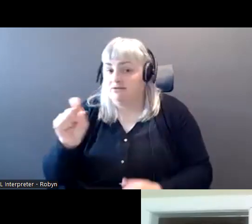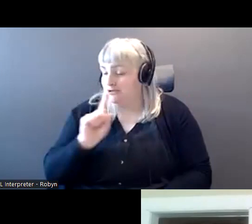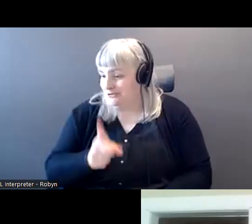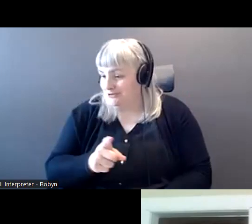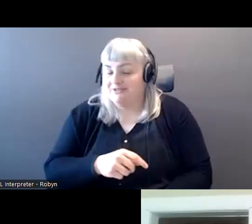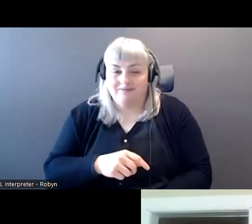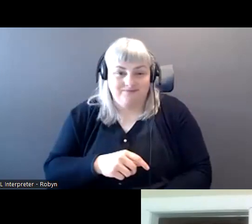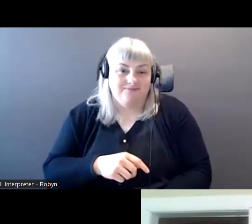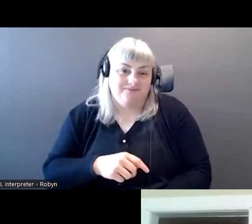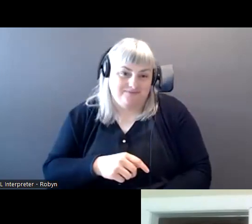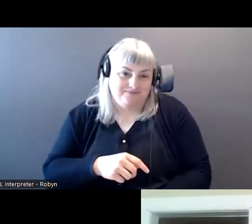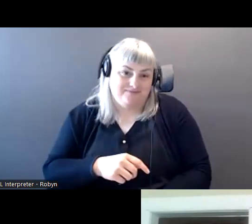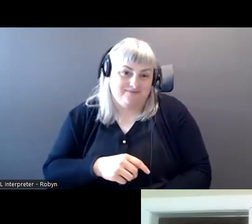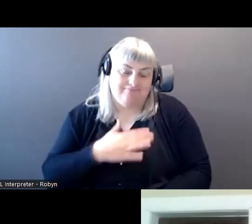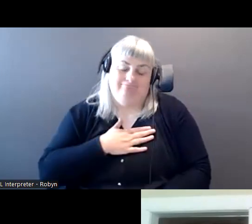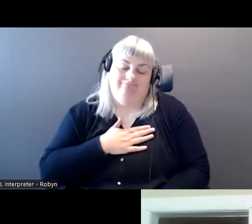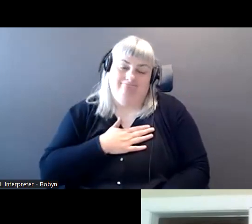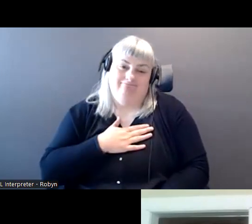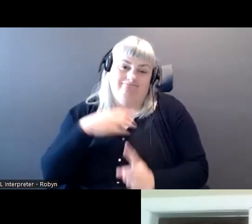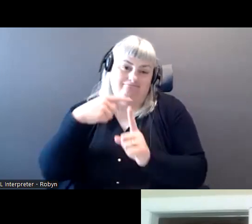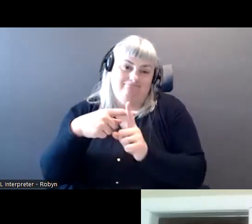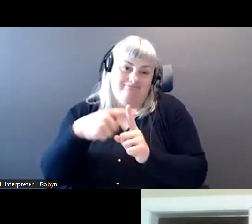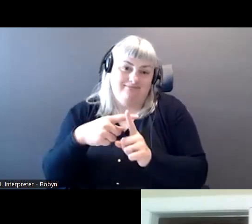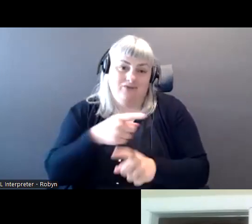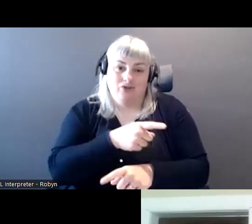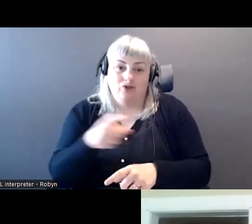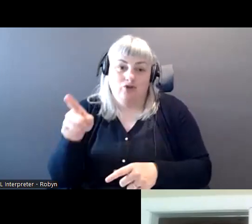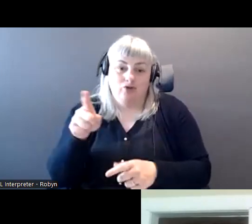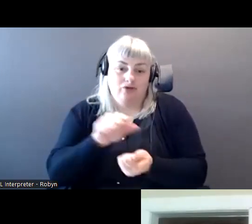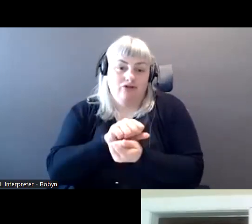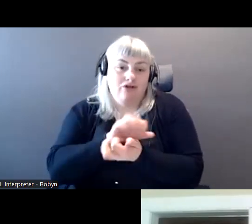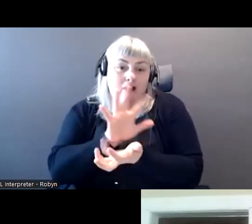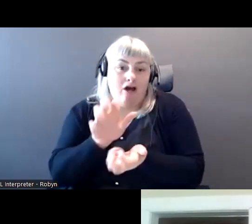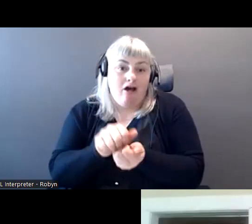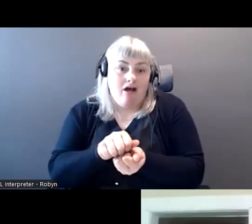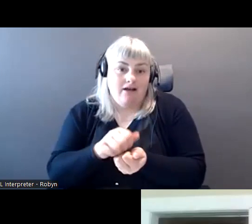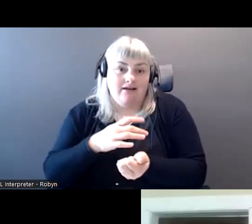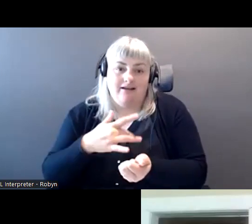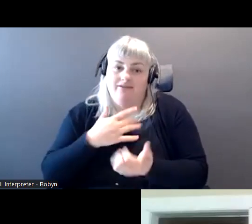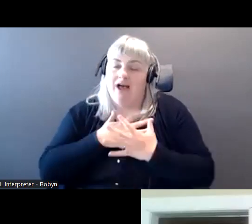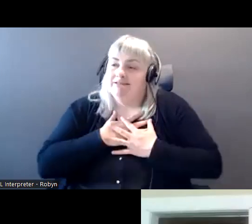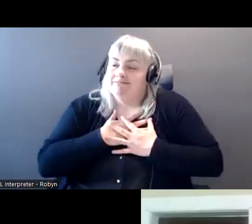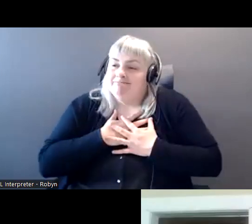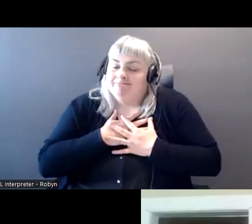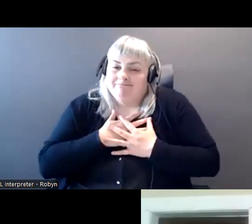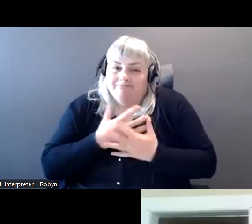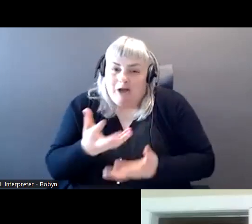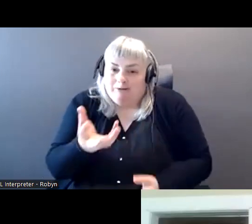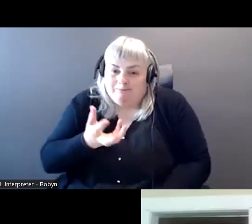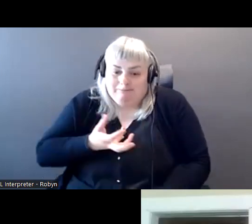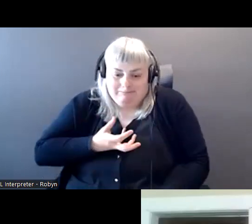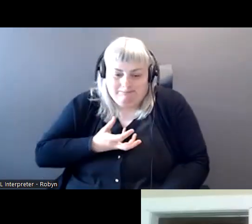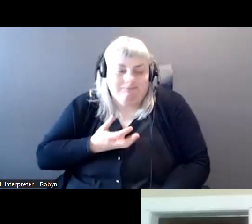again, it's a huge compliment to me if any of you are yawning. That's like a huge joy. If someone yawns in my